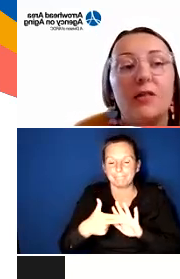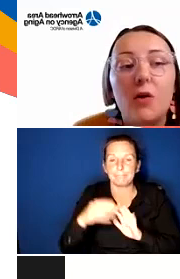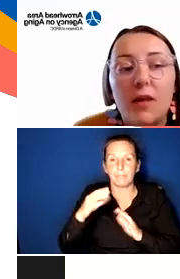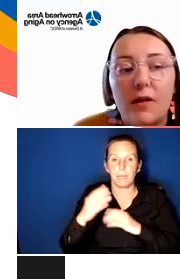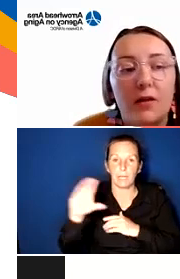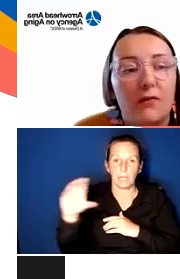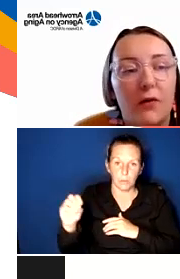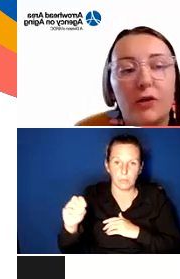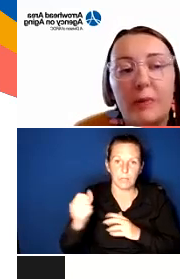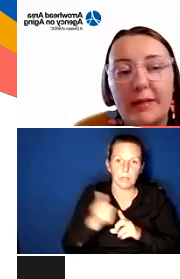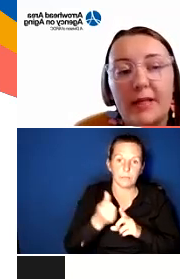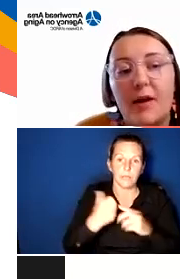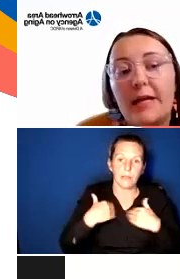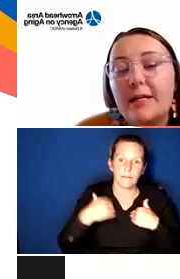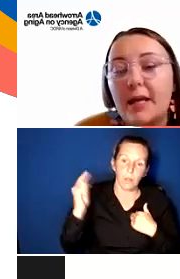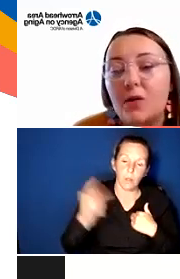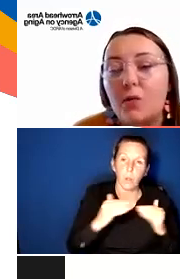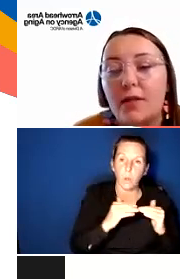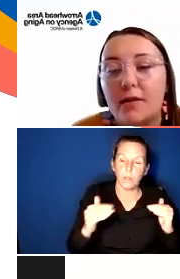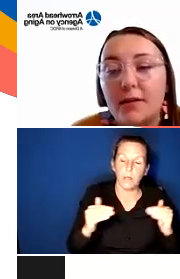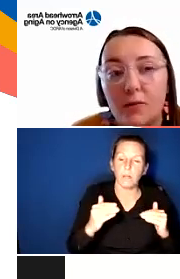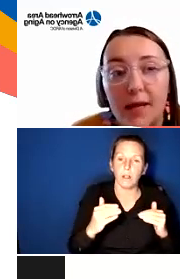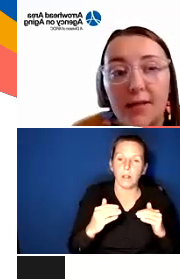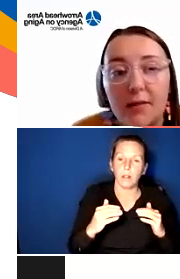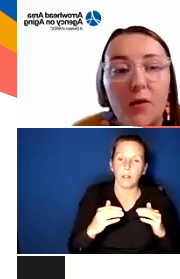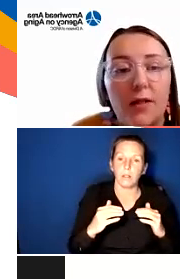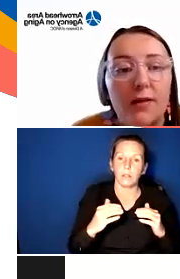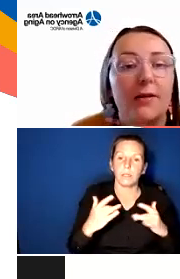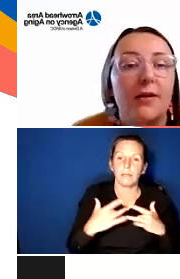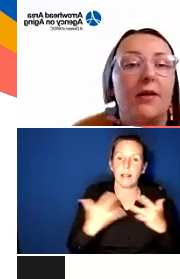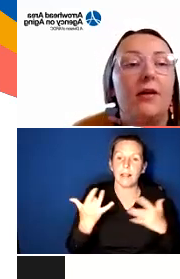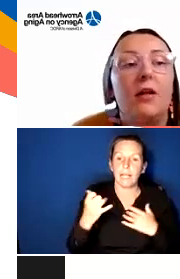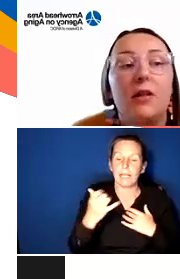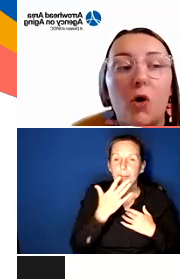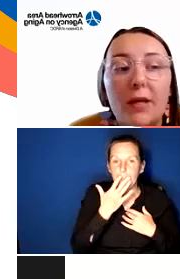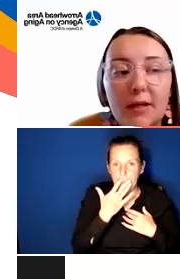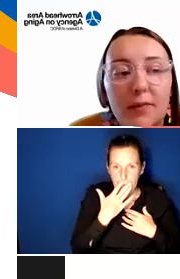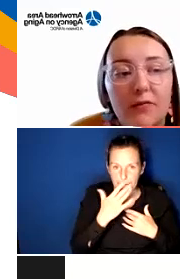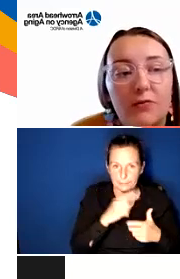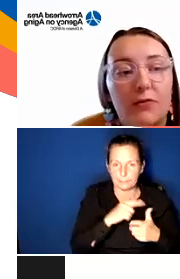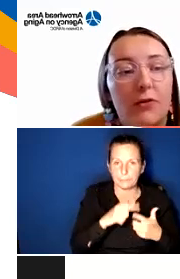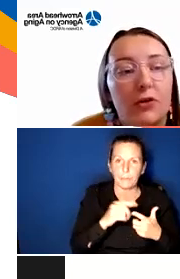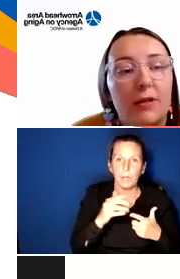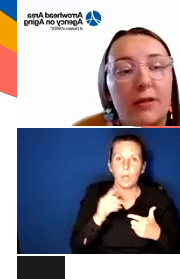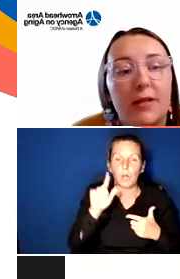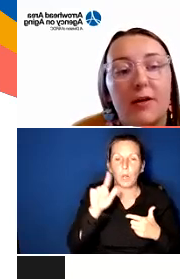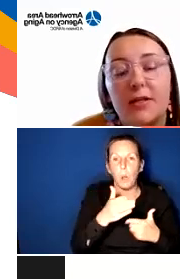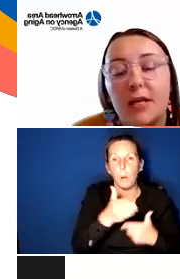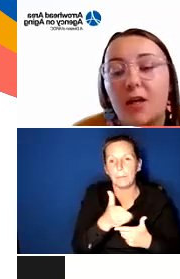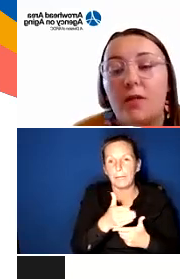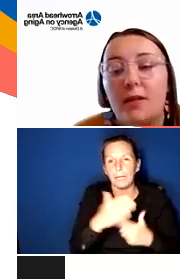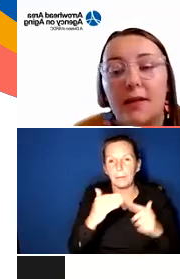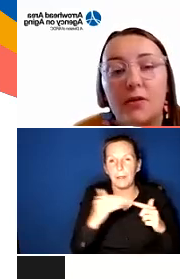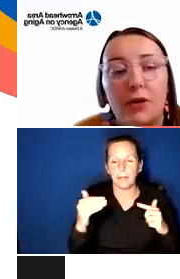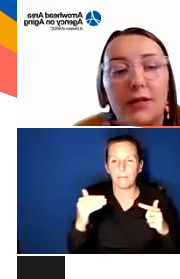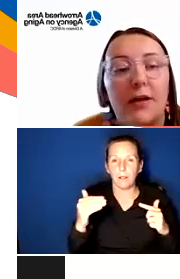have a low level of vulnerability are indicated with a light yellow color. Low medium level of vulnerability are